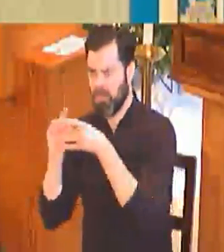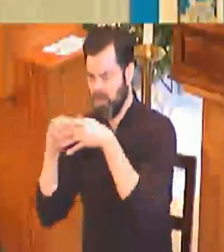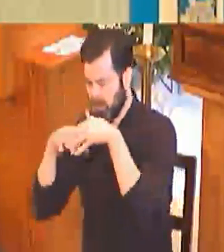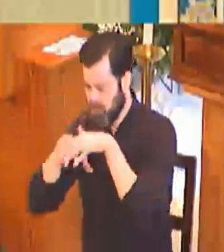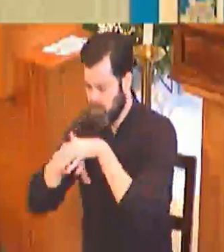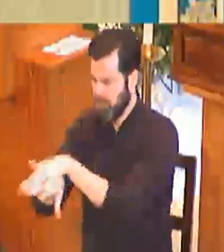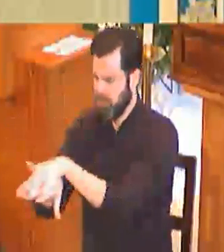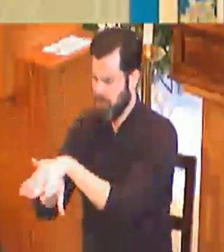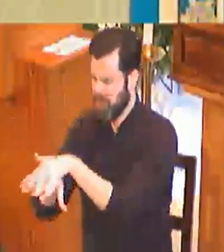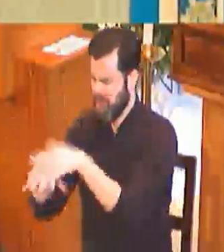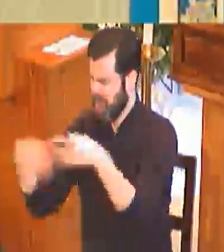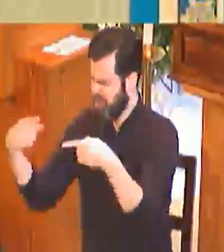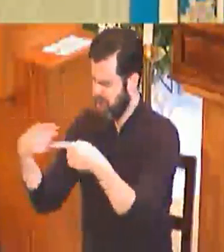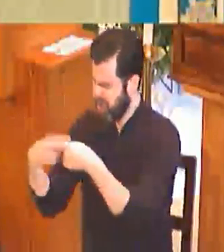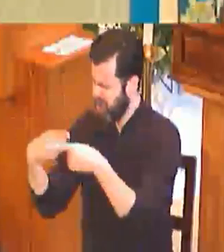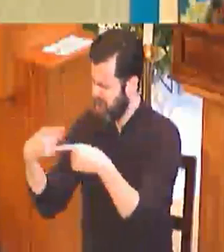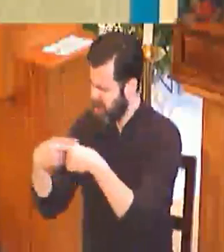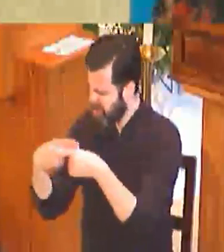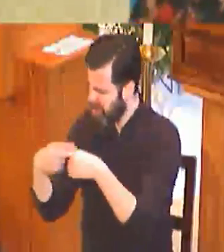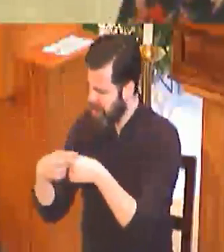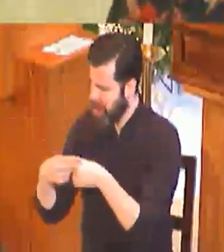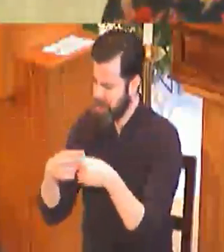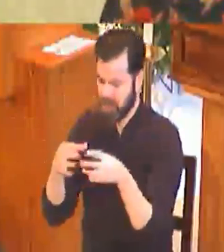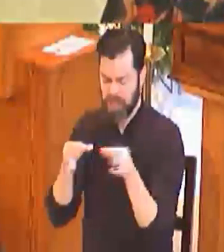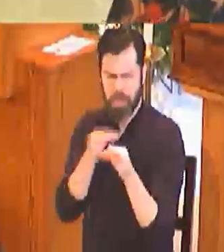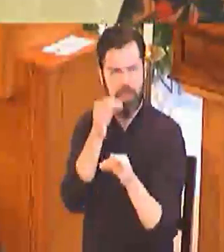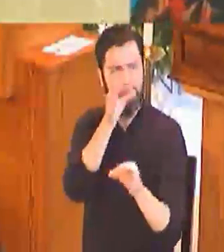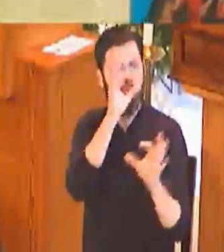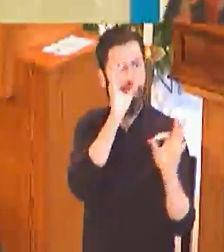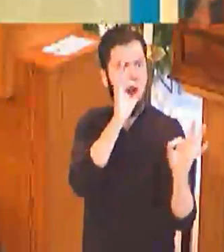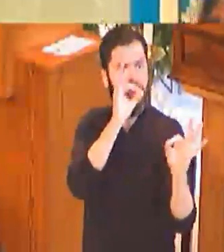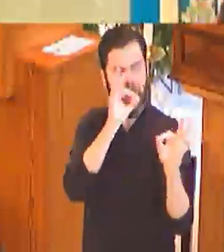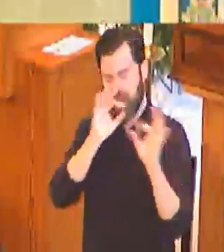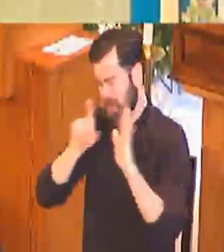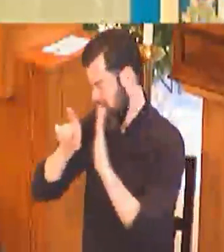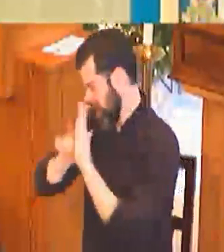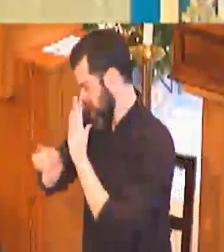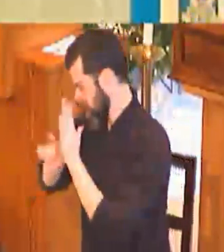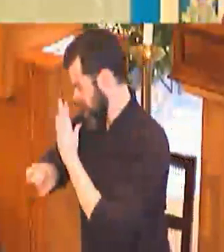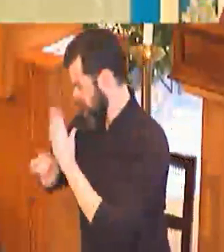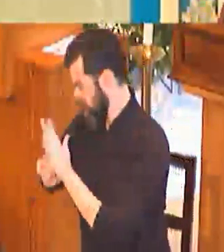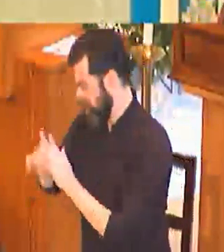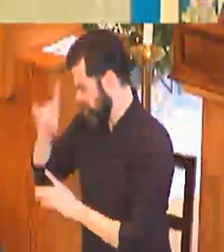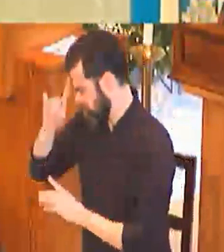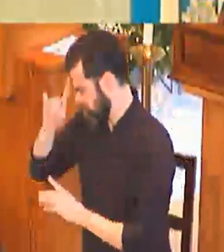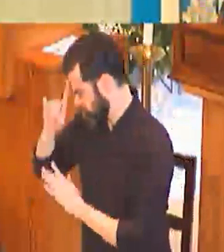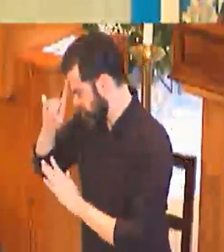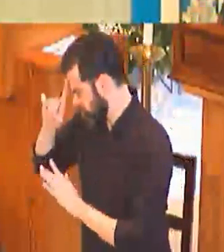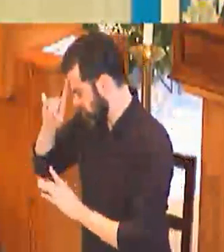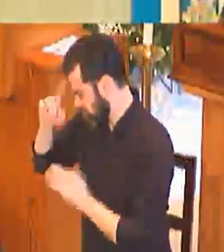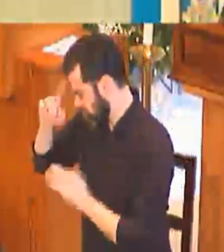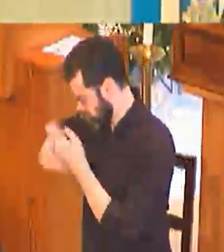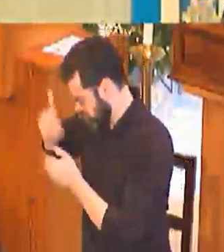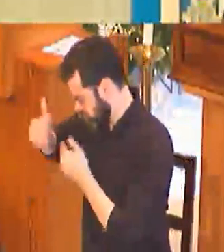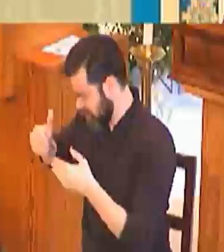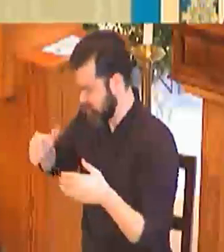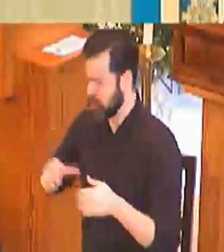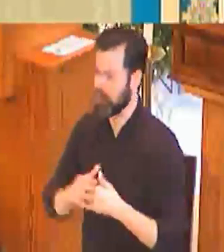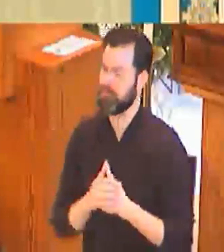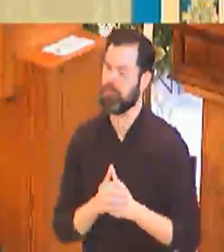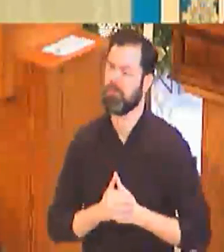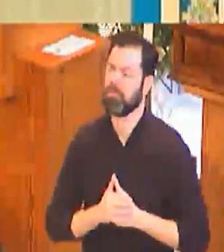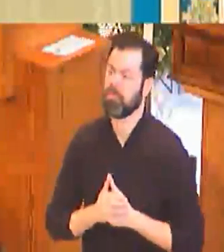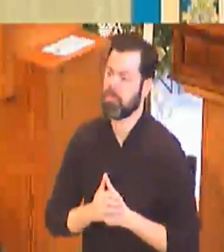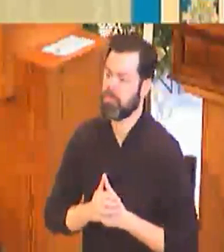They clash with each other. So a little bit of Unity history. The chapter on chemicalization in Dr. Cady's